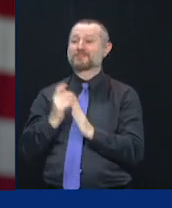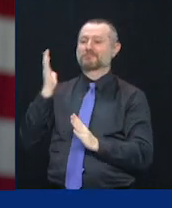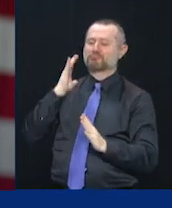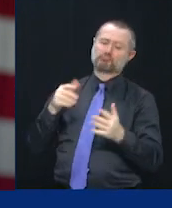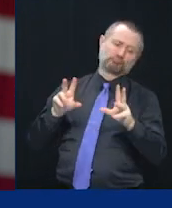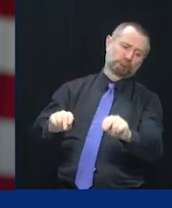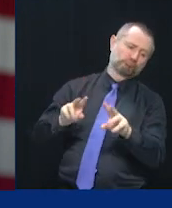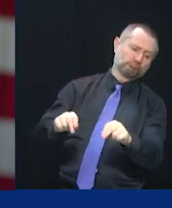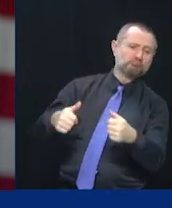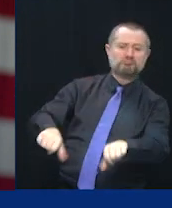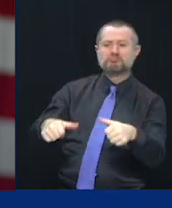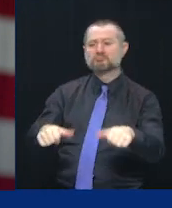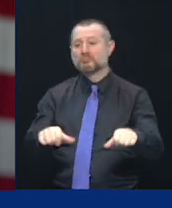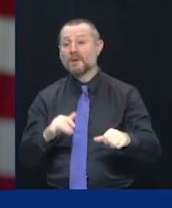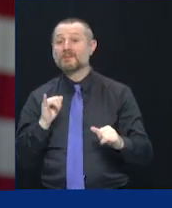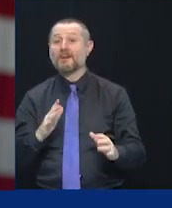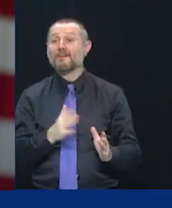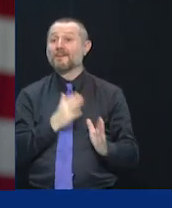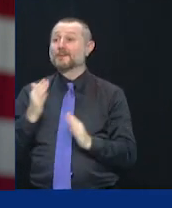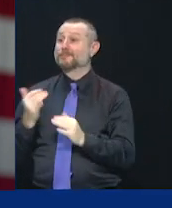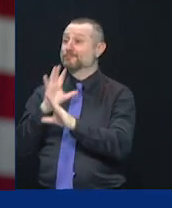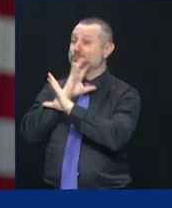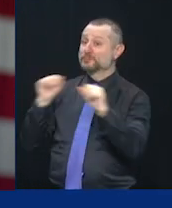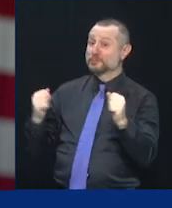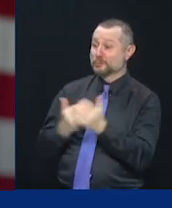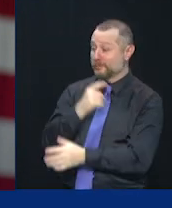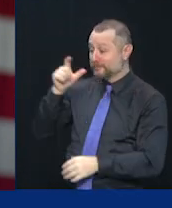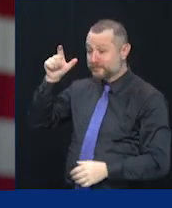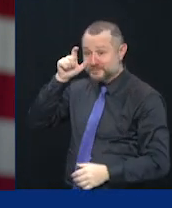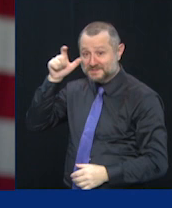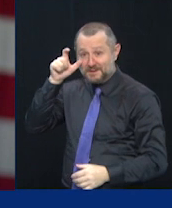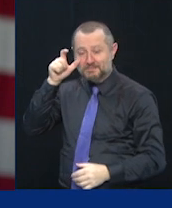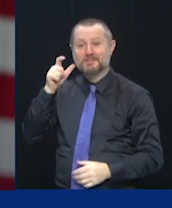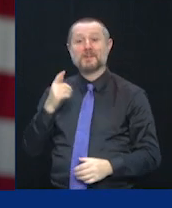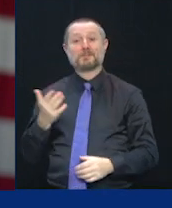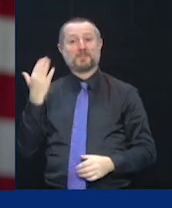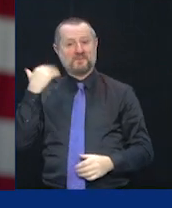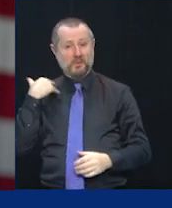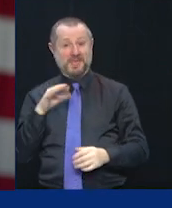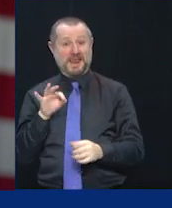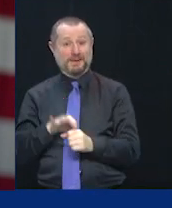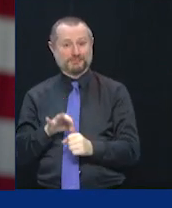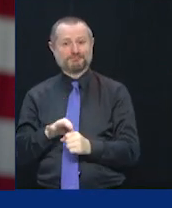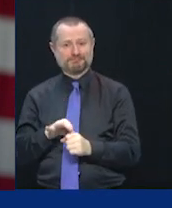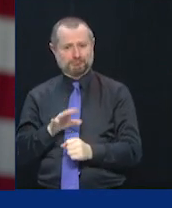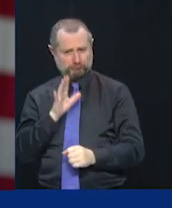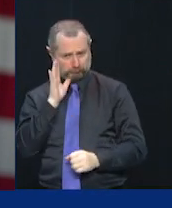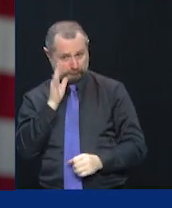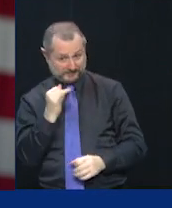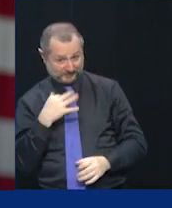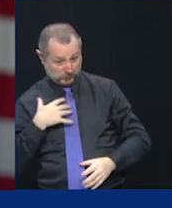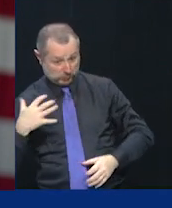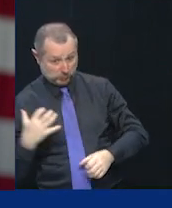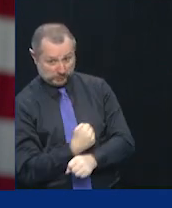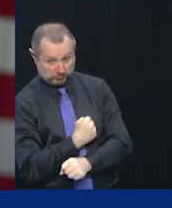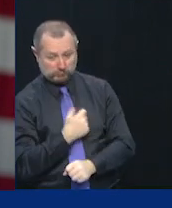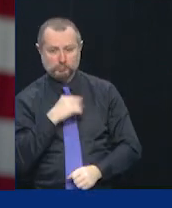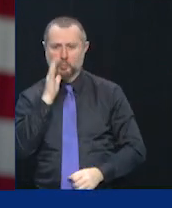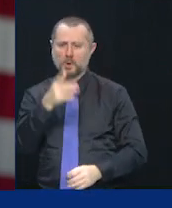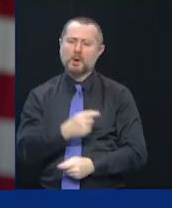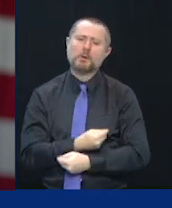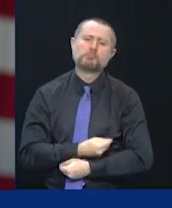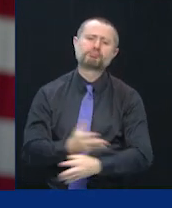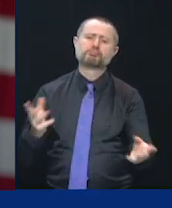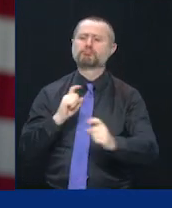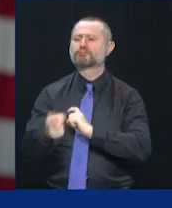was running for election that if elected, he would provide state and local relief, and he was true to